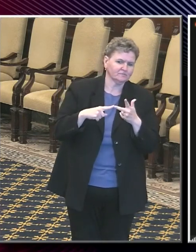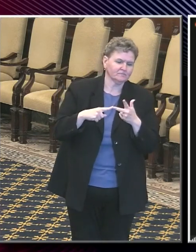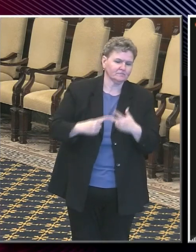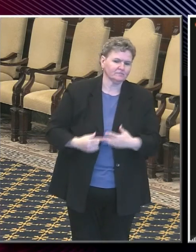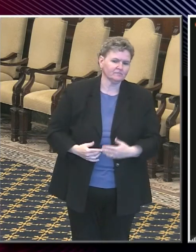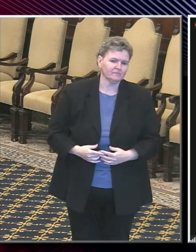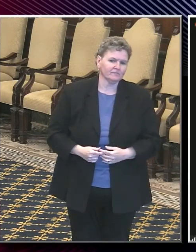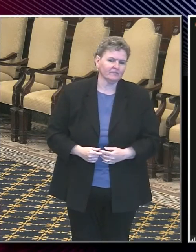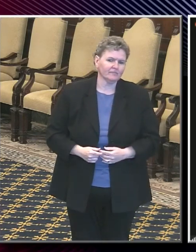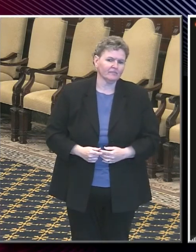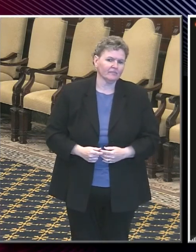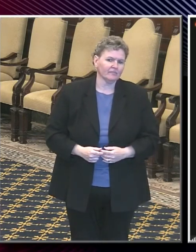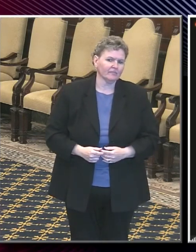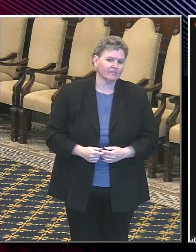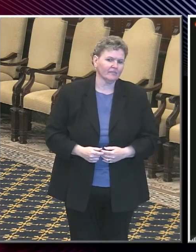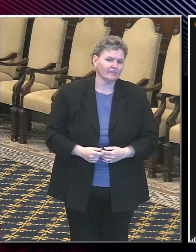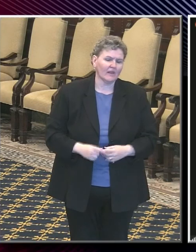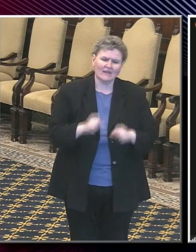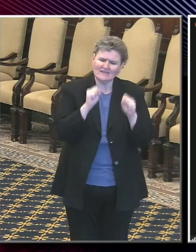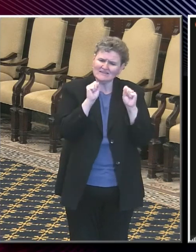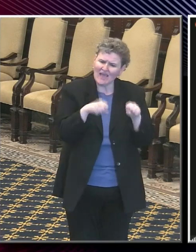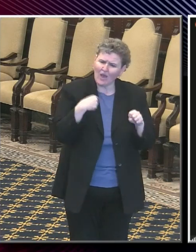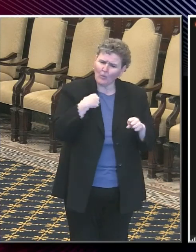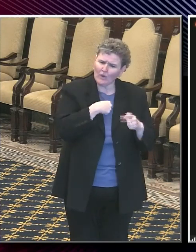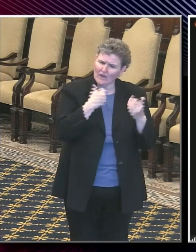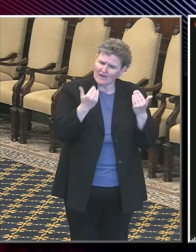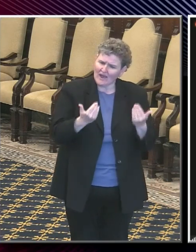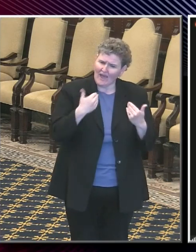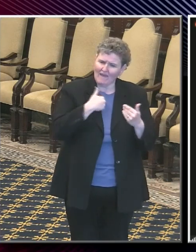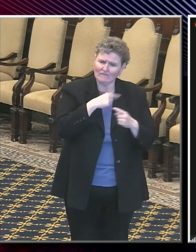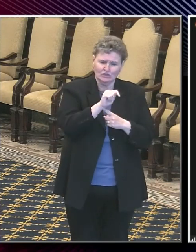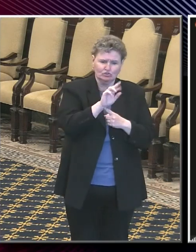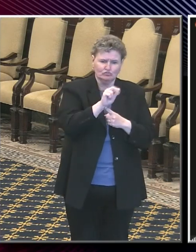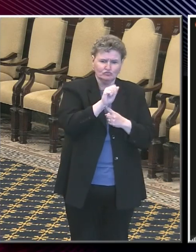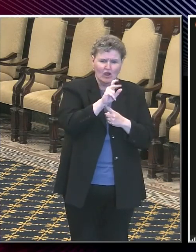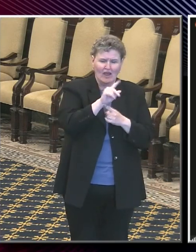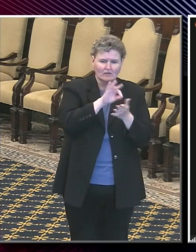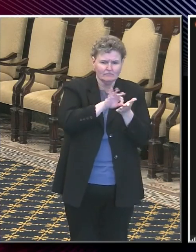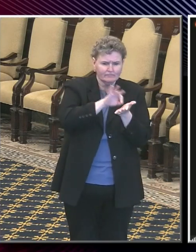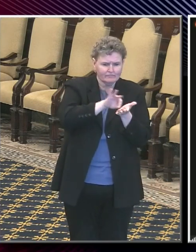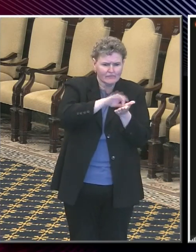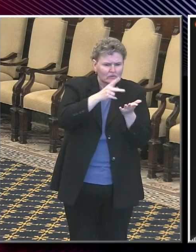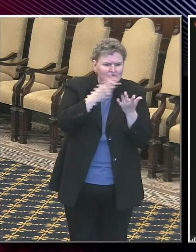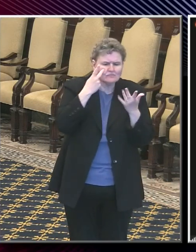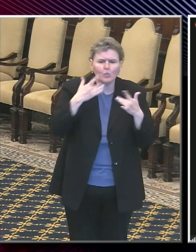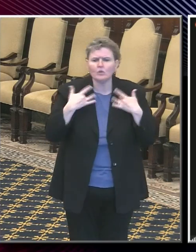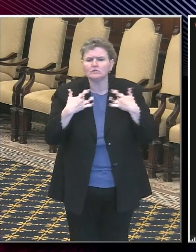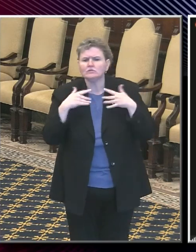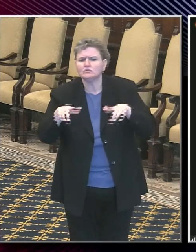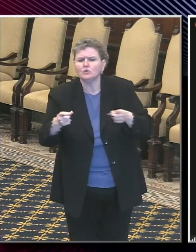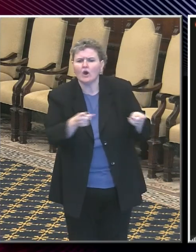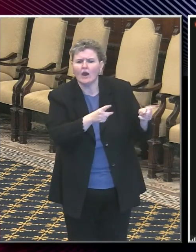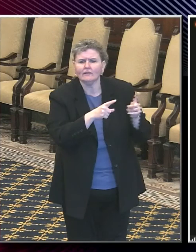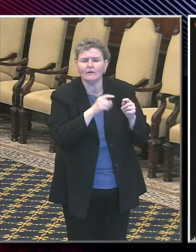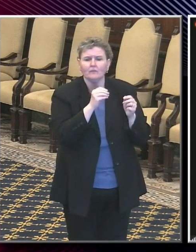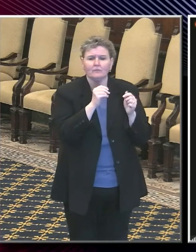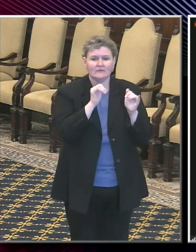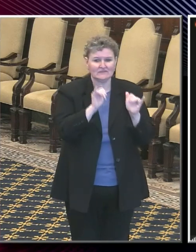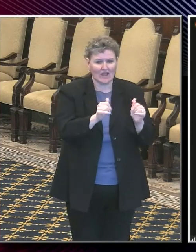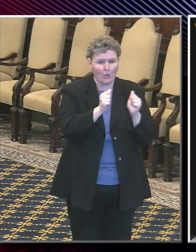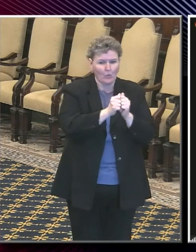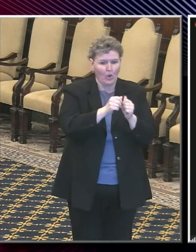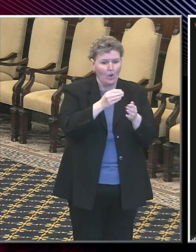for example, the situation in the nursing homes under better control. We want to be able to say that we're at least starting our process for contact tracing. We want to